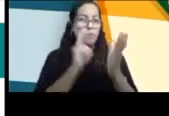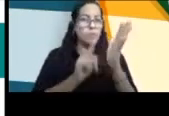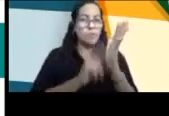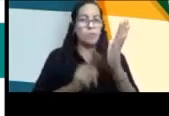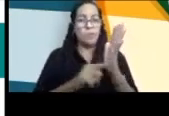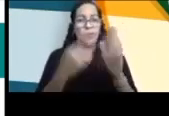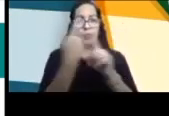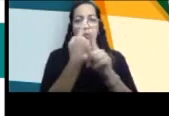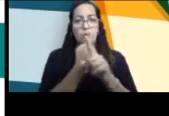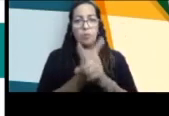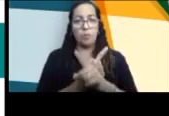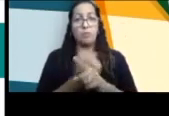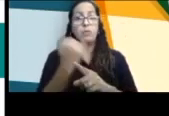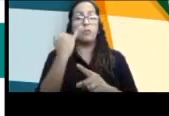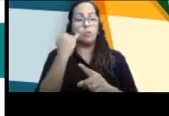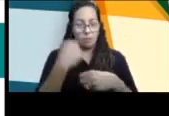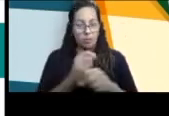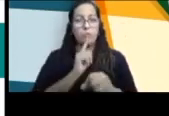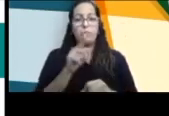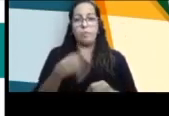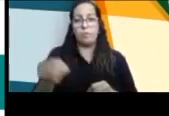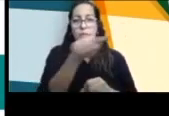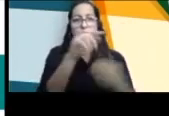if needed to ensure equal opportunity.